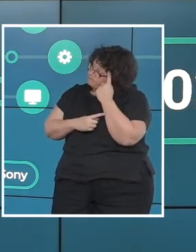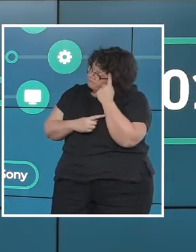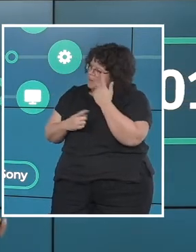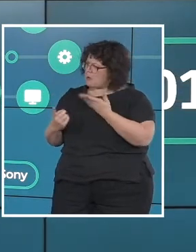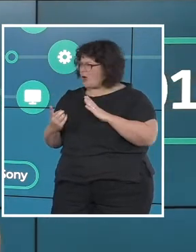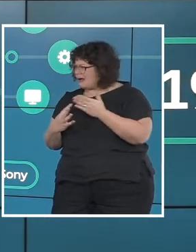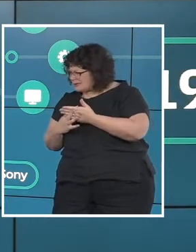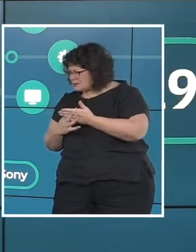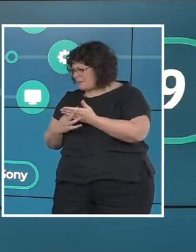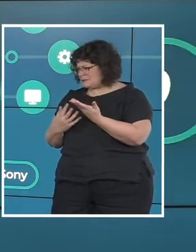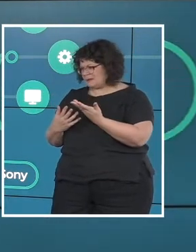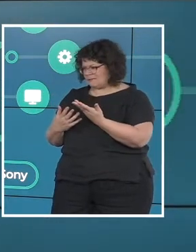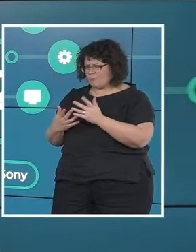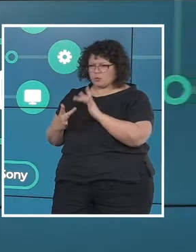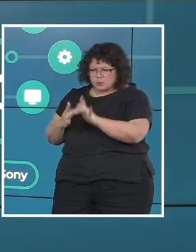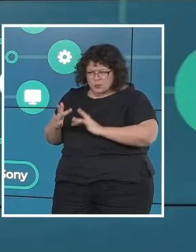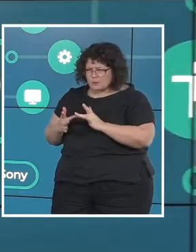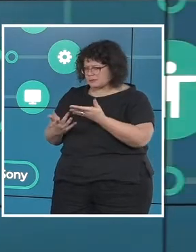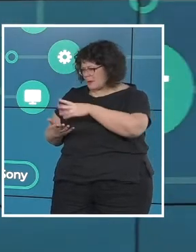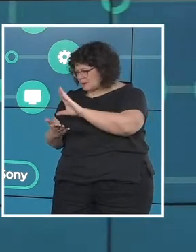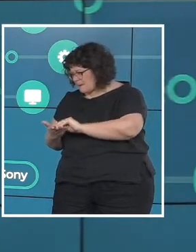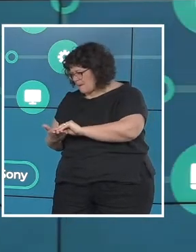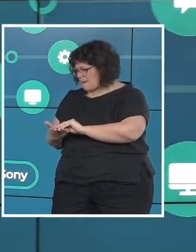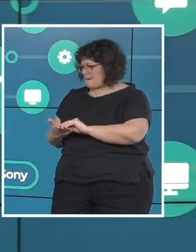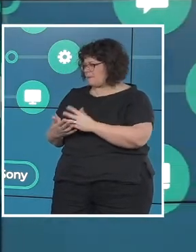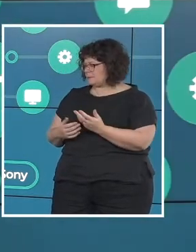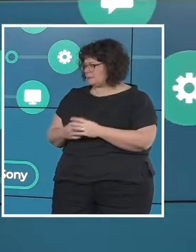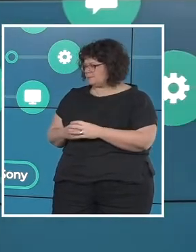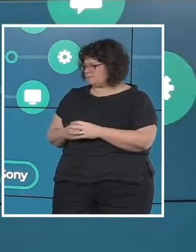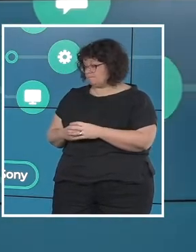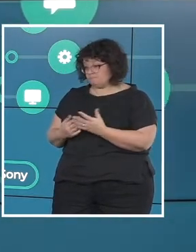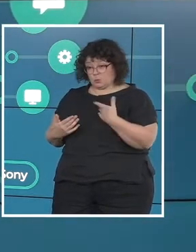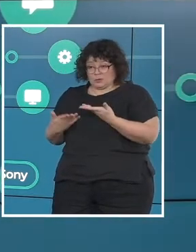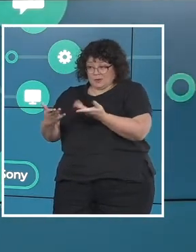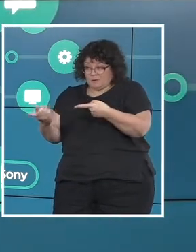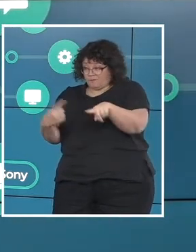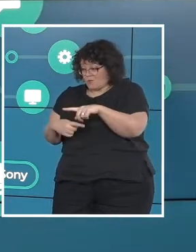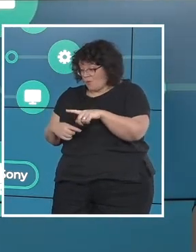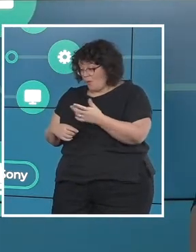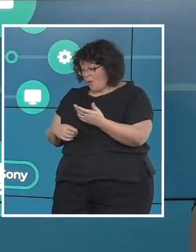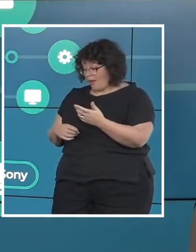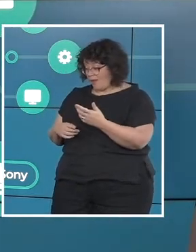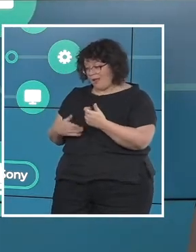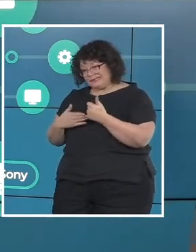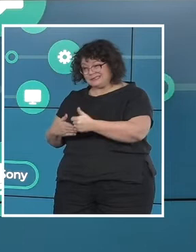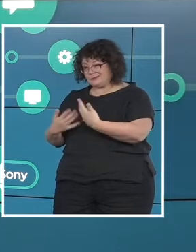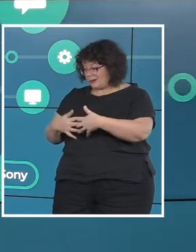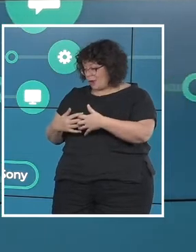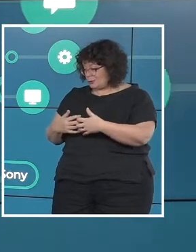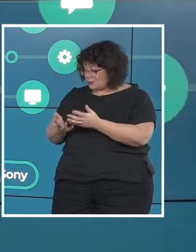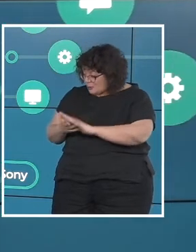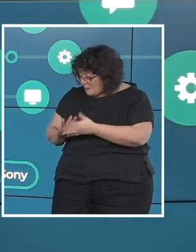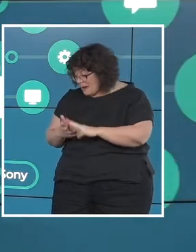assistive technology to start playing around with. You would learn how to use, or turn on at least, a screen reader. You would become aware of